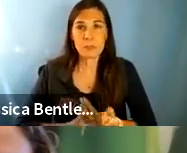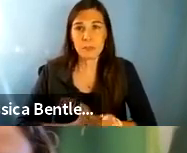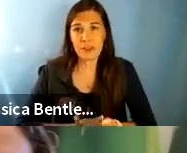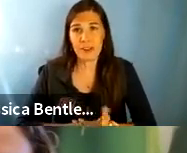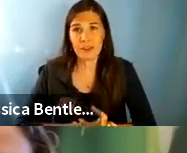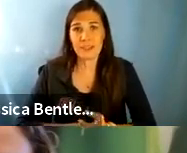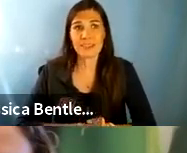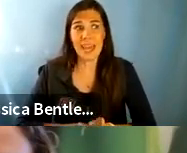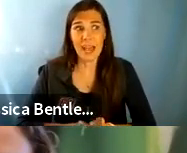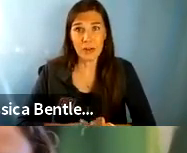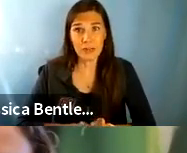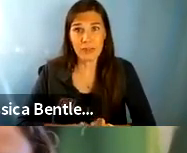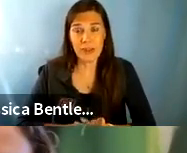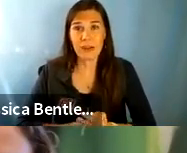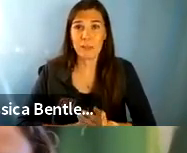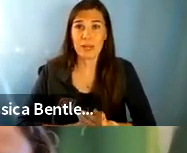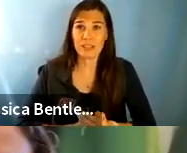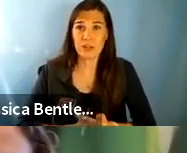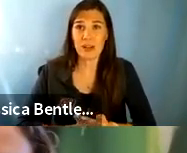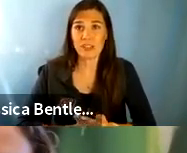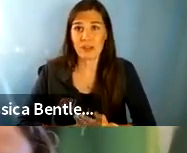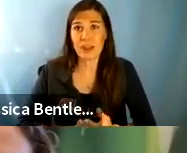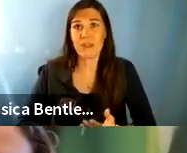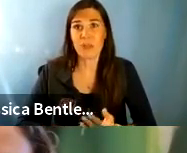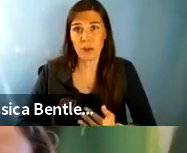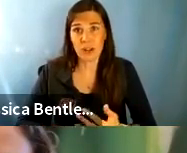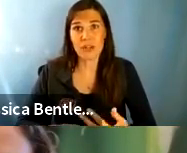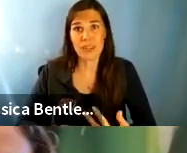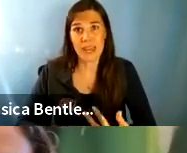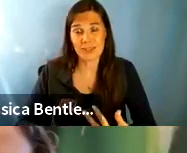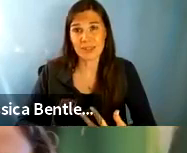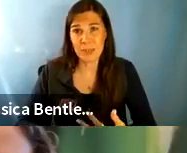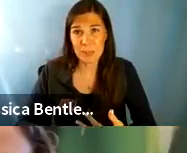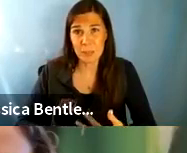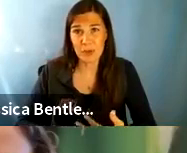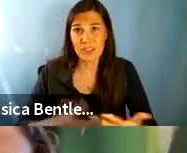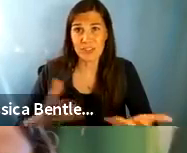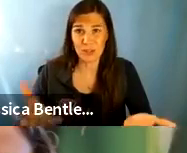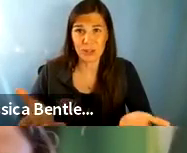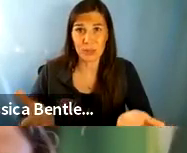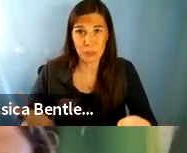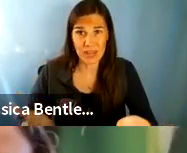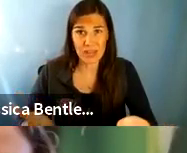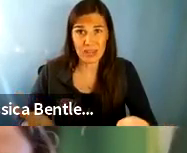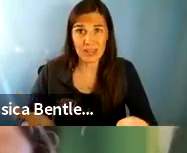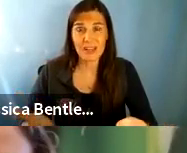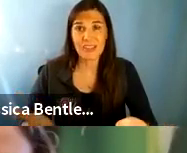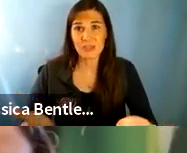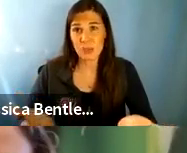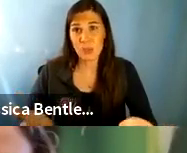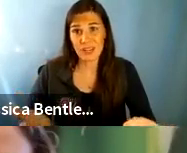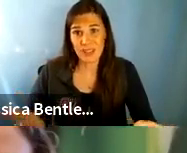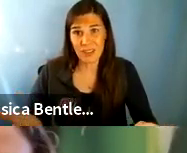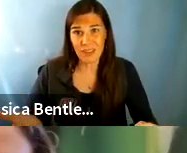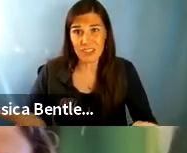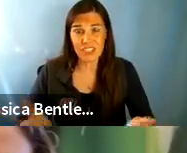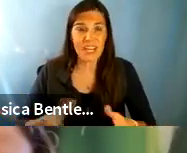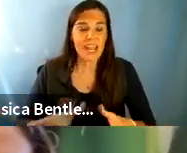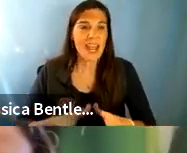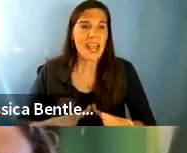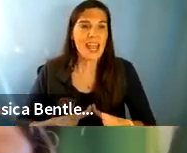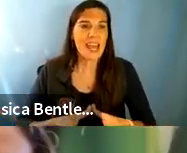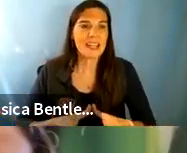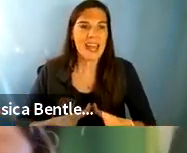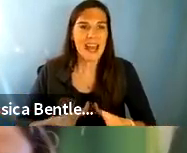The Bloomsburg Fair is a town fair, but it draws around 400,000 people during the week. So it's quite